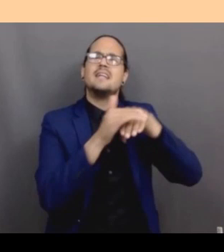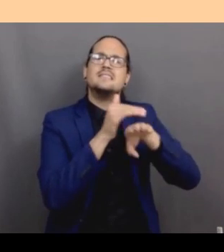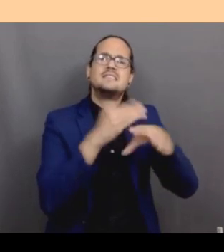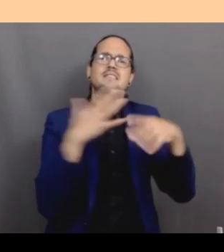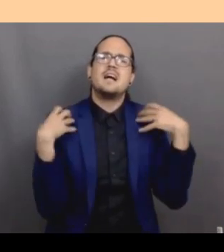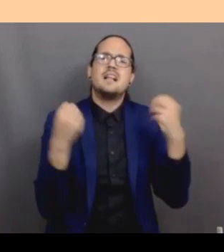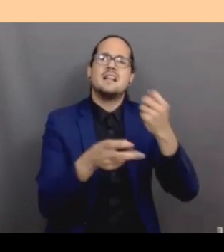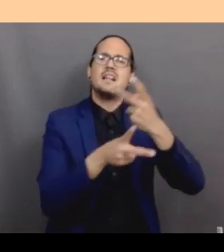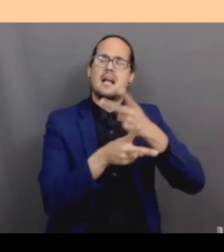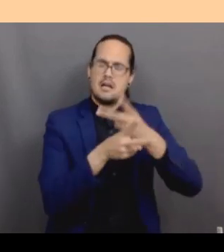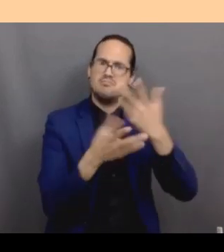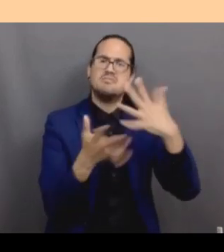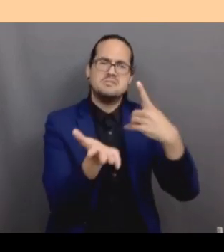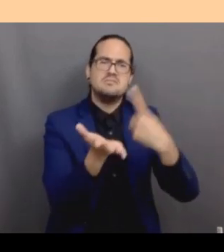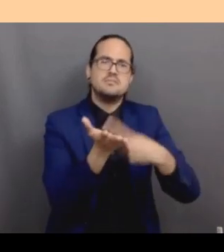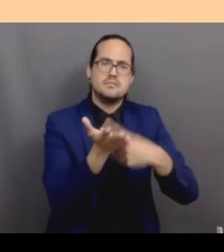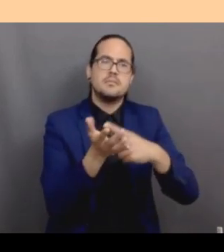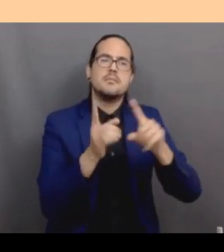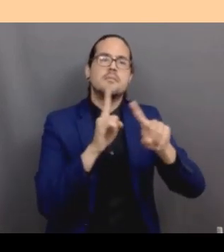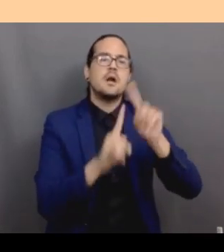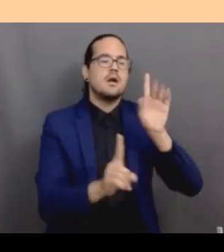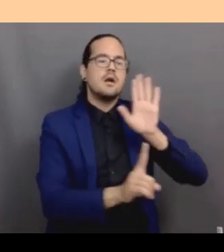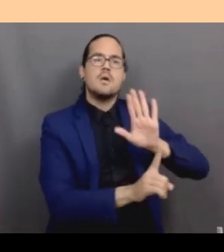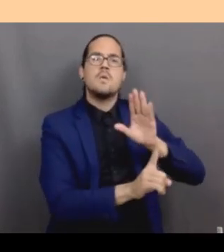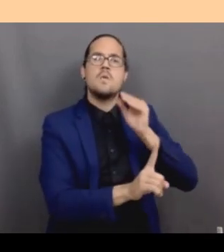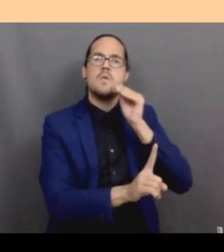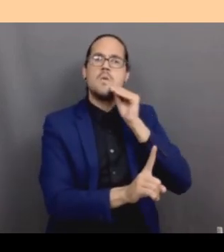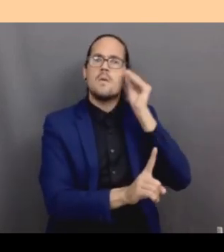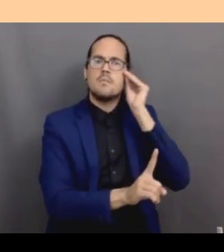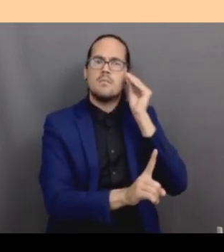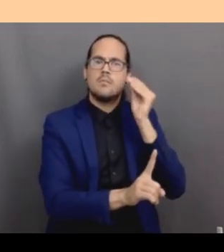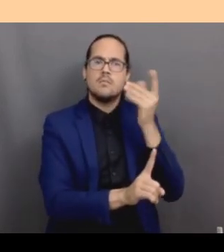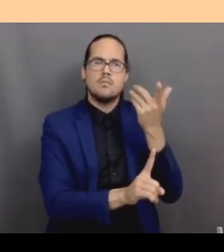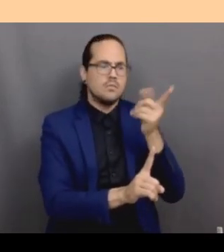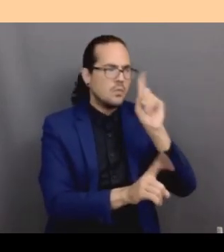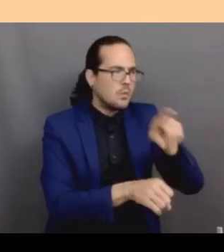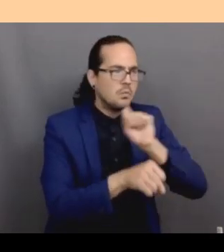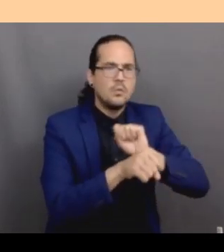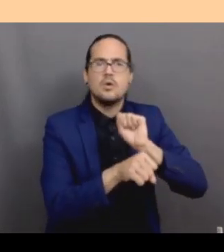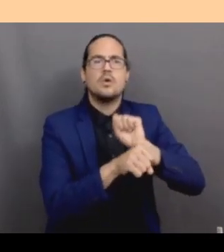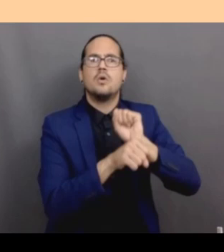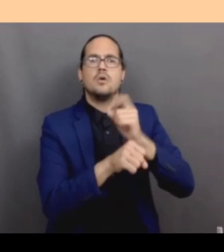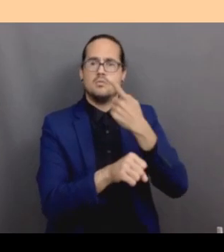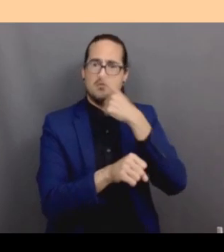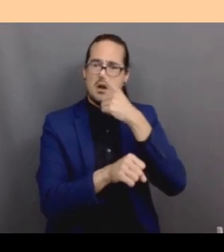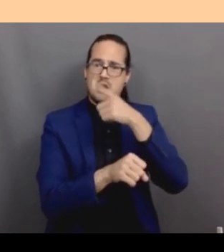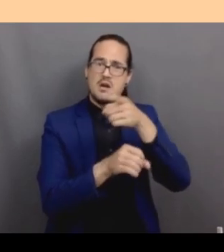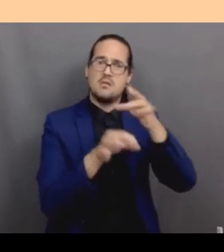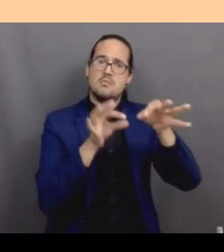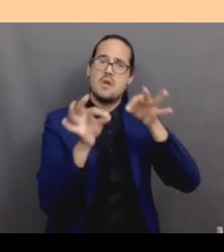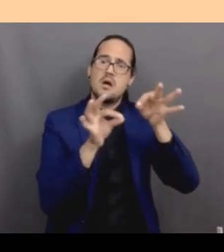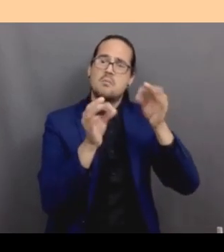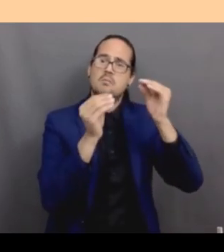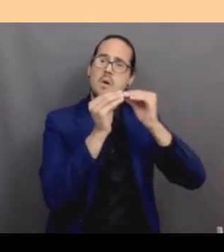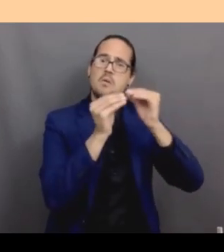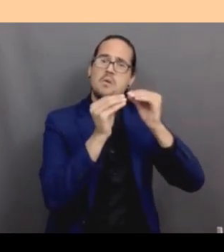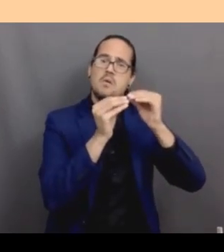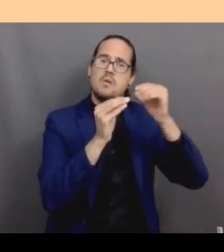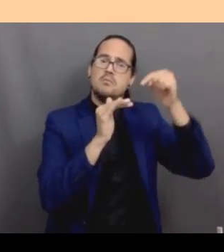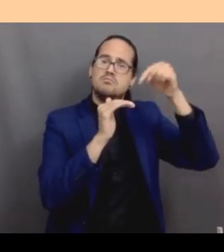serving in essential service roles. So I'm wondering if you can elaborate a bit on those touch points and how